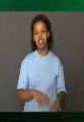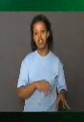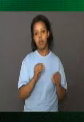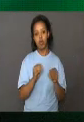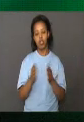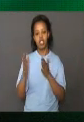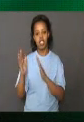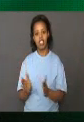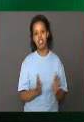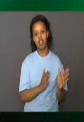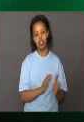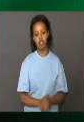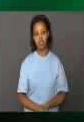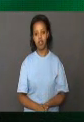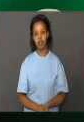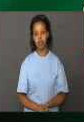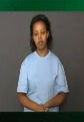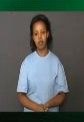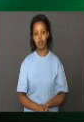Students, let's get ready.